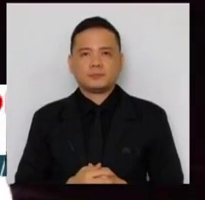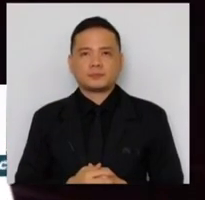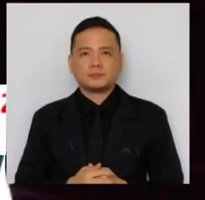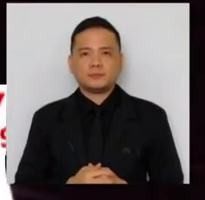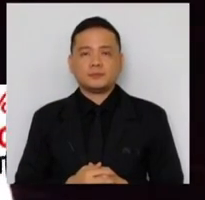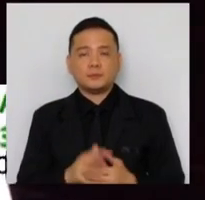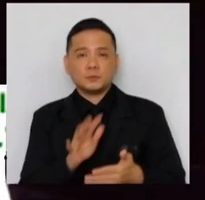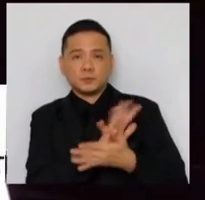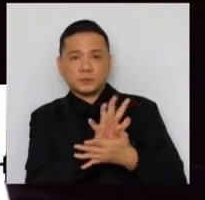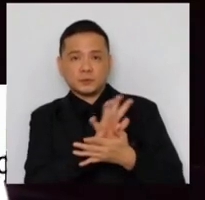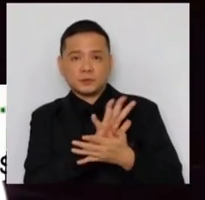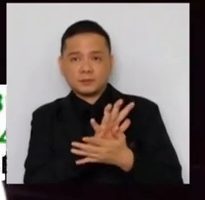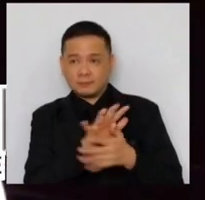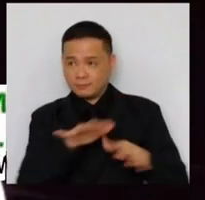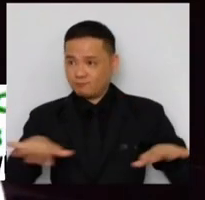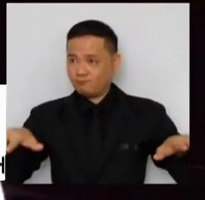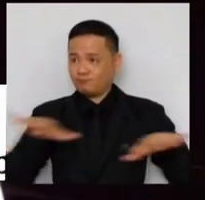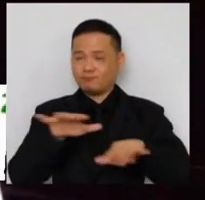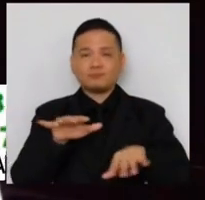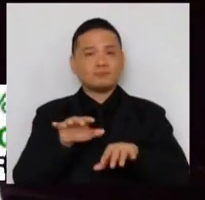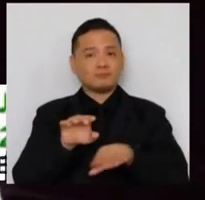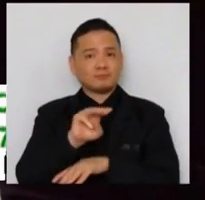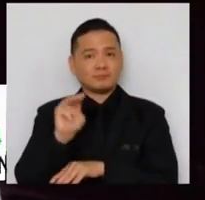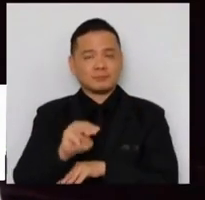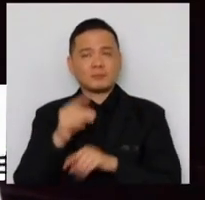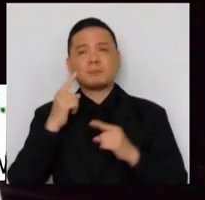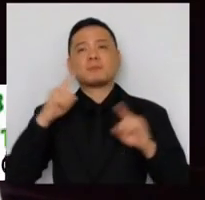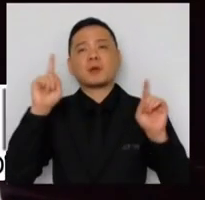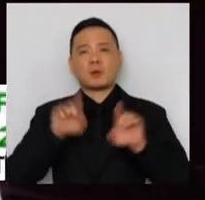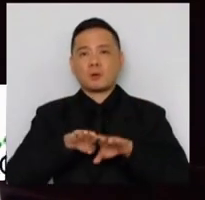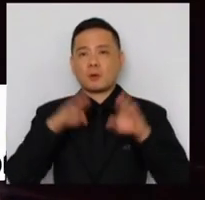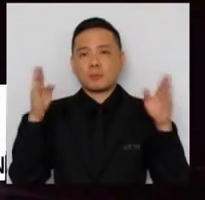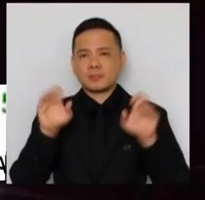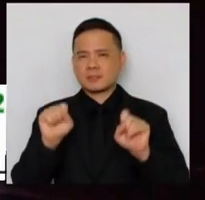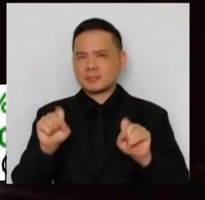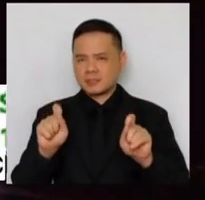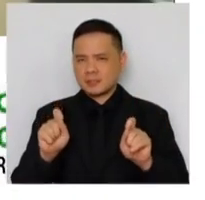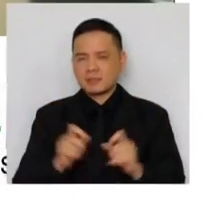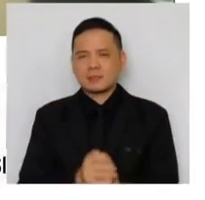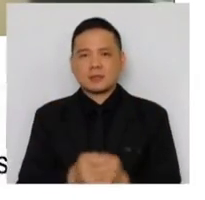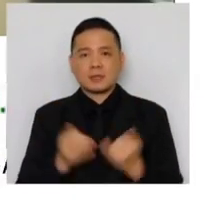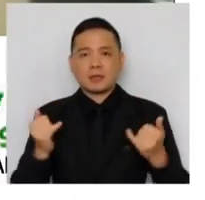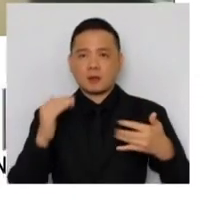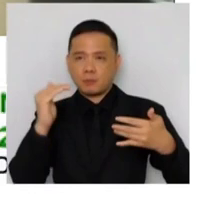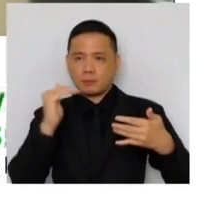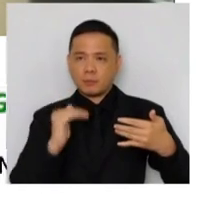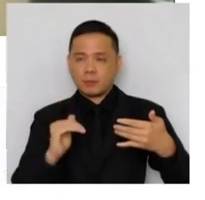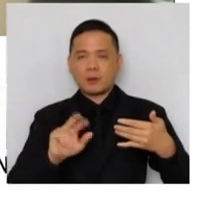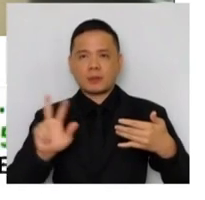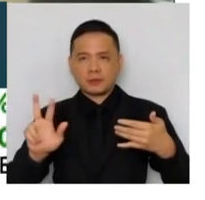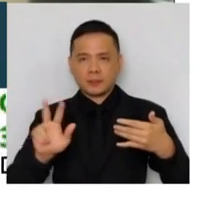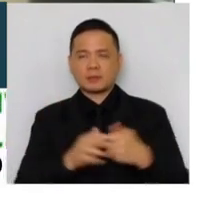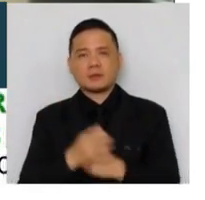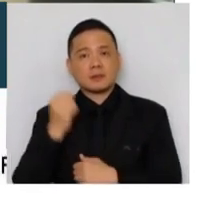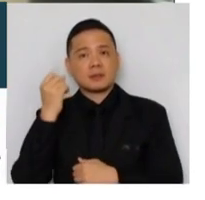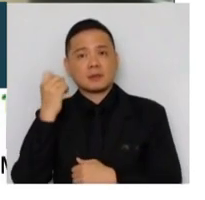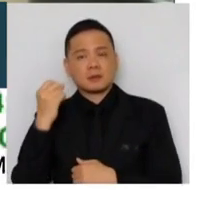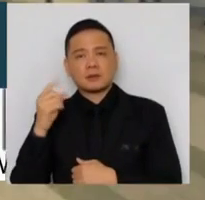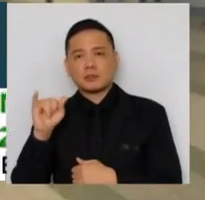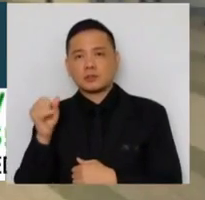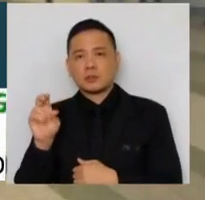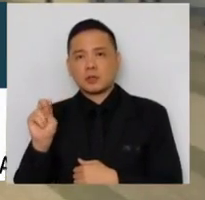Cinemas in Metro Manila can finally reopen this Saturday as it shifts to alert level 3. But Interior Secretary